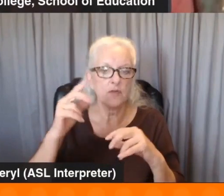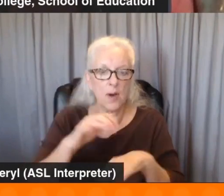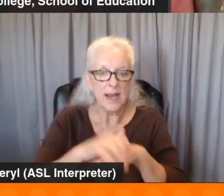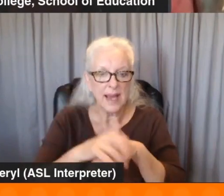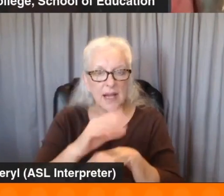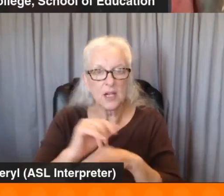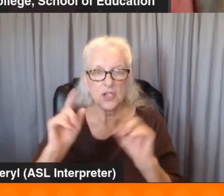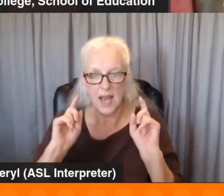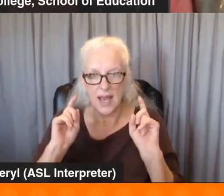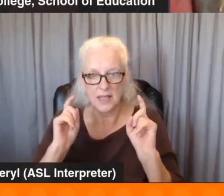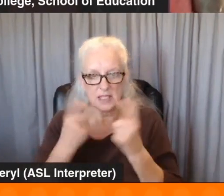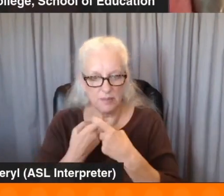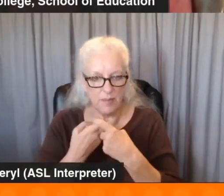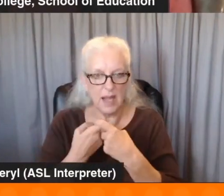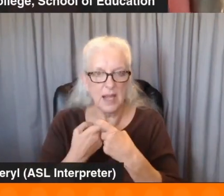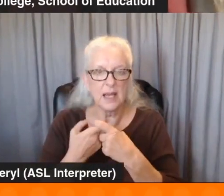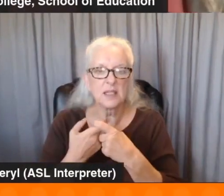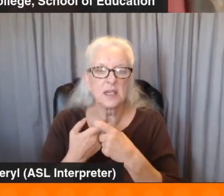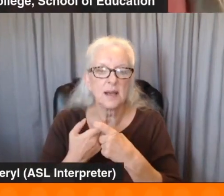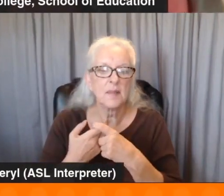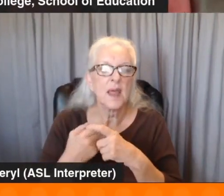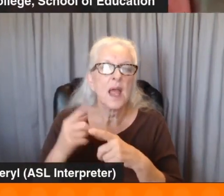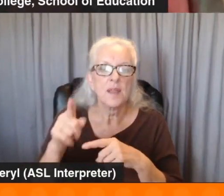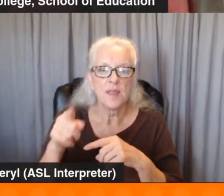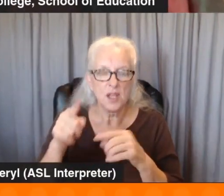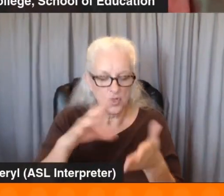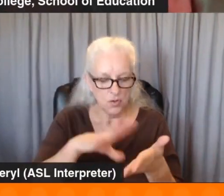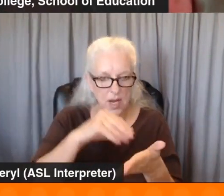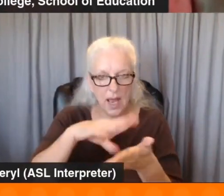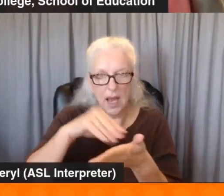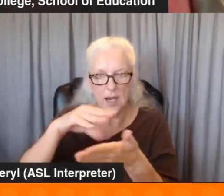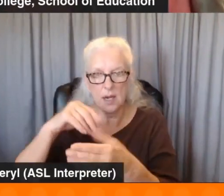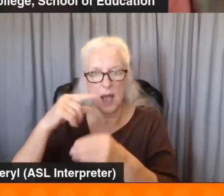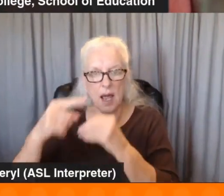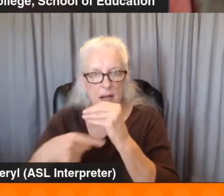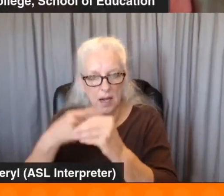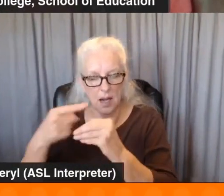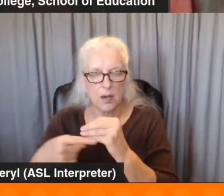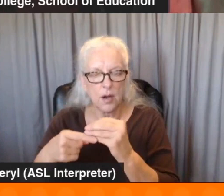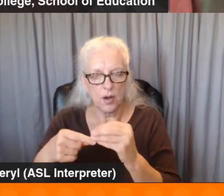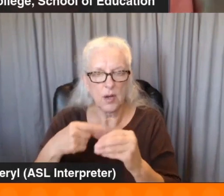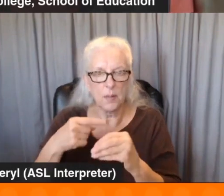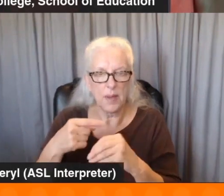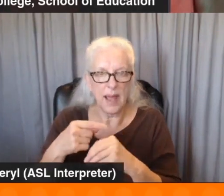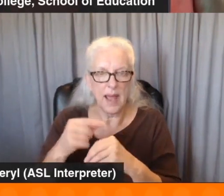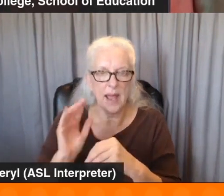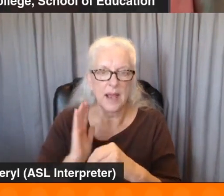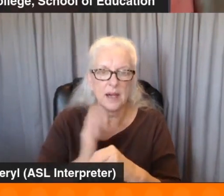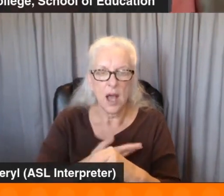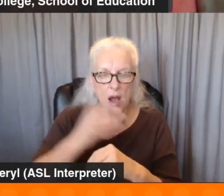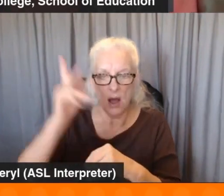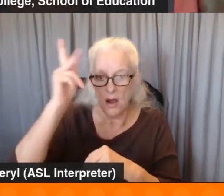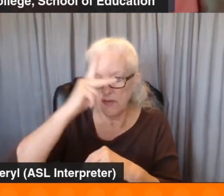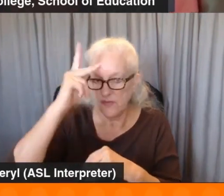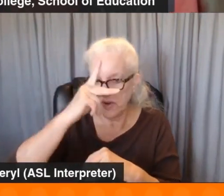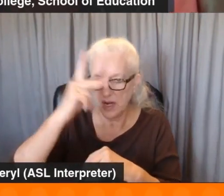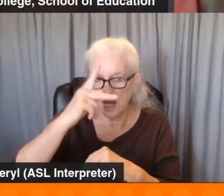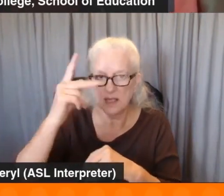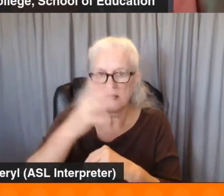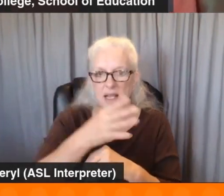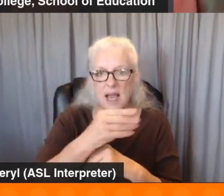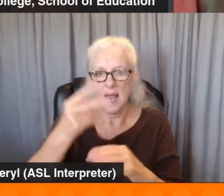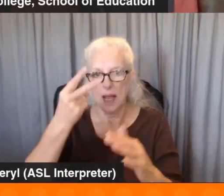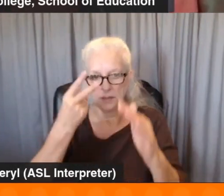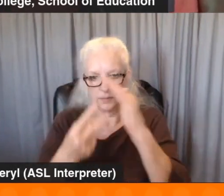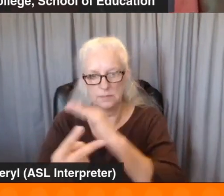self-paced asynchronous module where you can learn all about Scratch Junior, but you also can learn about our philosophy and our pedagogy for